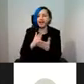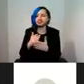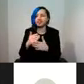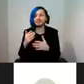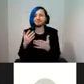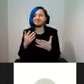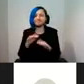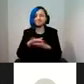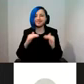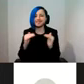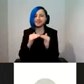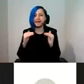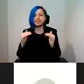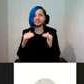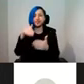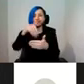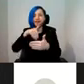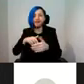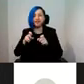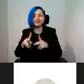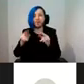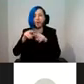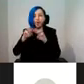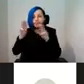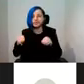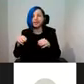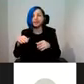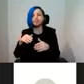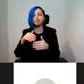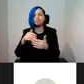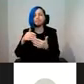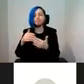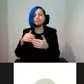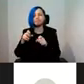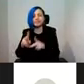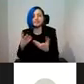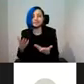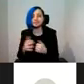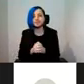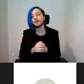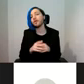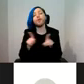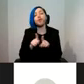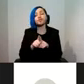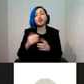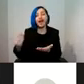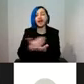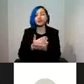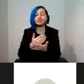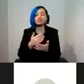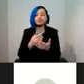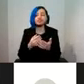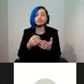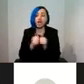museum frameworks do. Museums also face important ethical questions as negotiating acquisition agreements might endanger curatorial